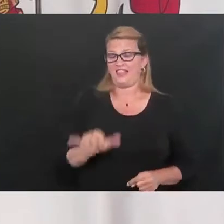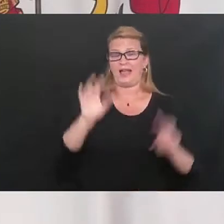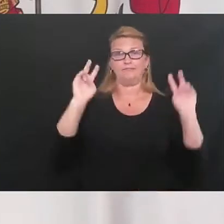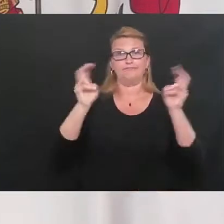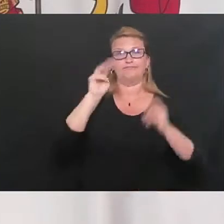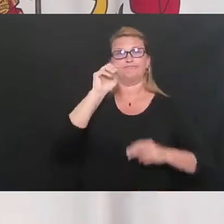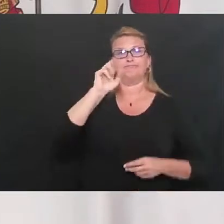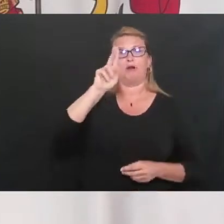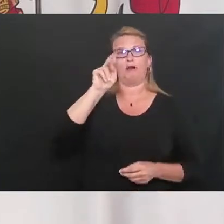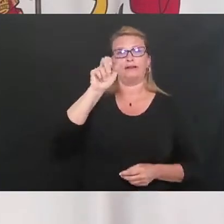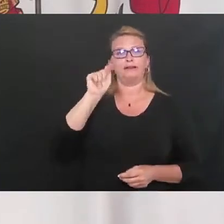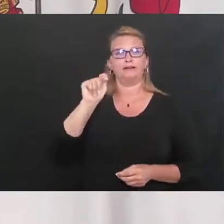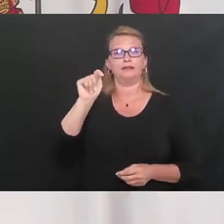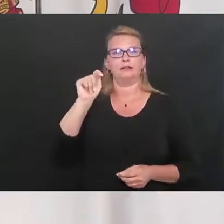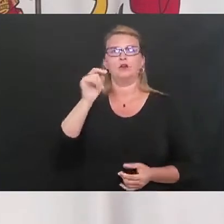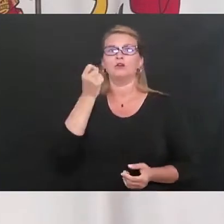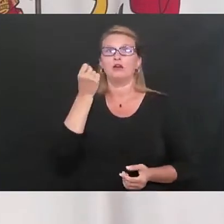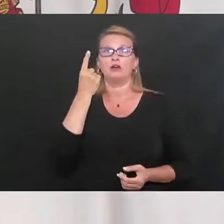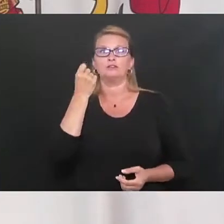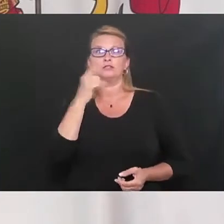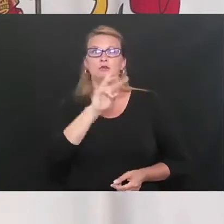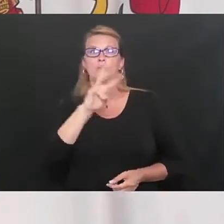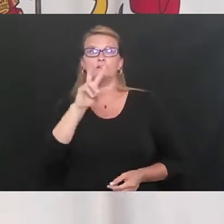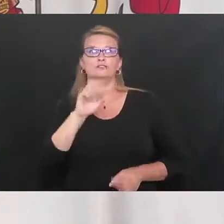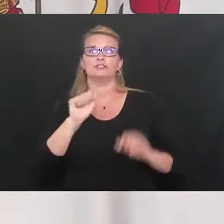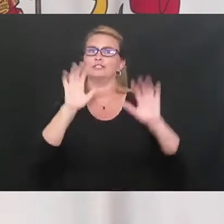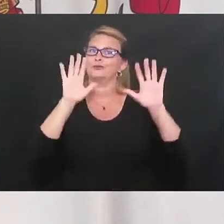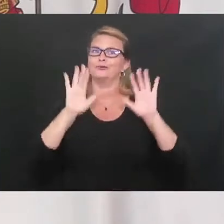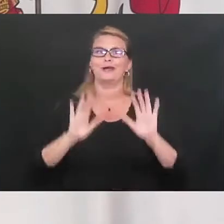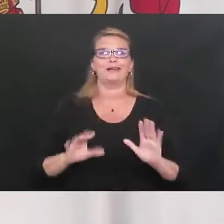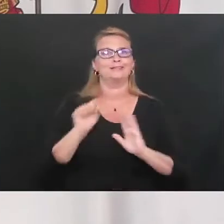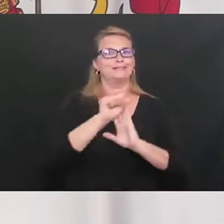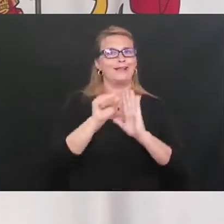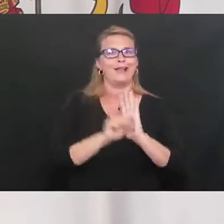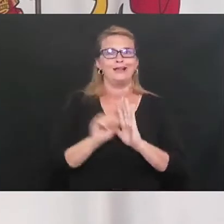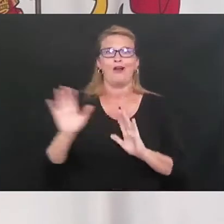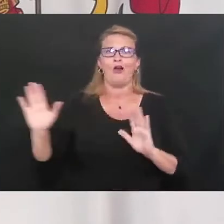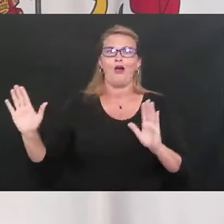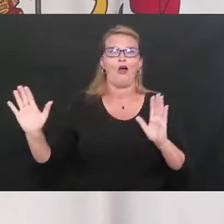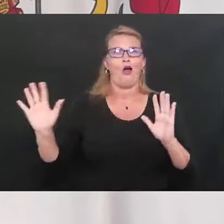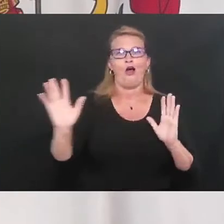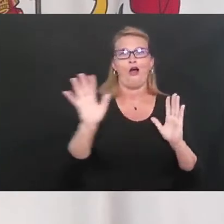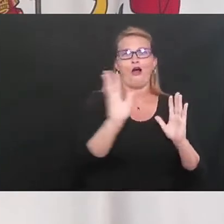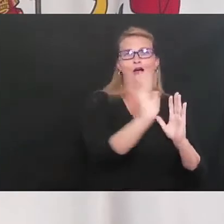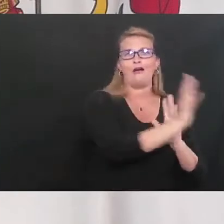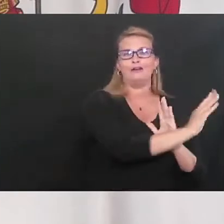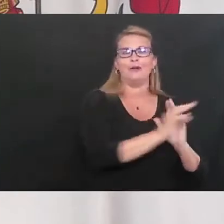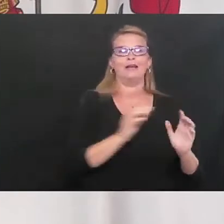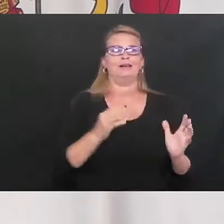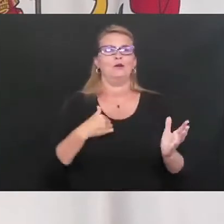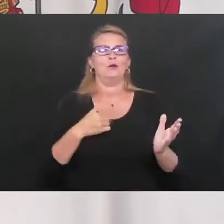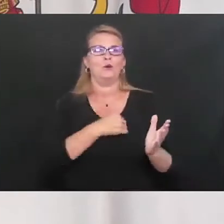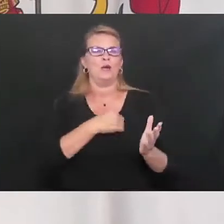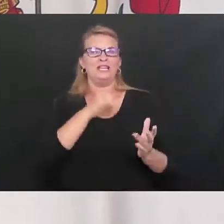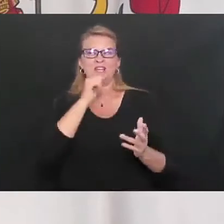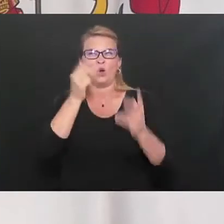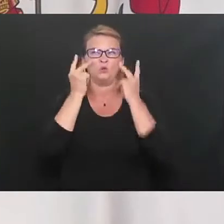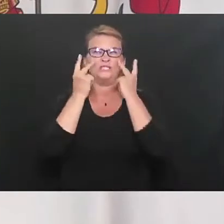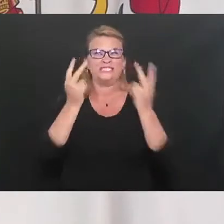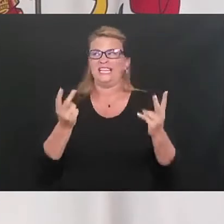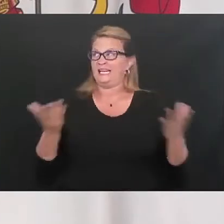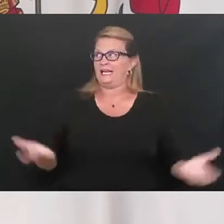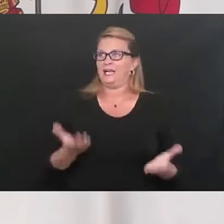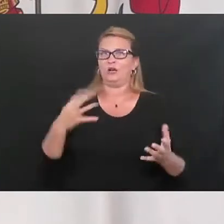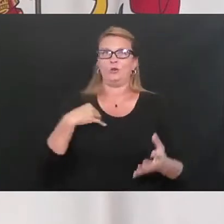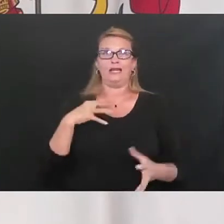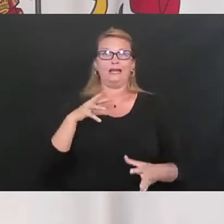truly realizes just how great West Virginia is doing all across the board. A lot of times we don't realize it within our state as